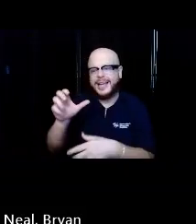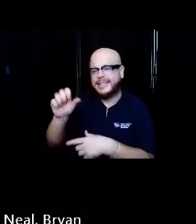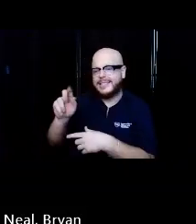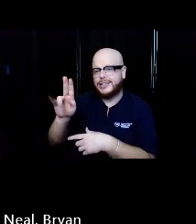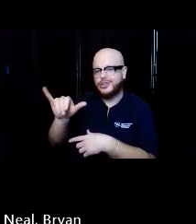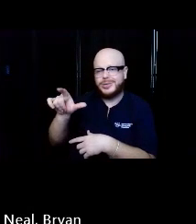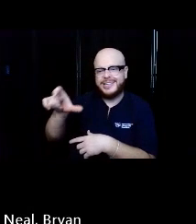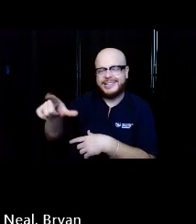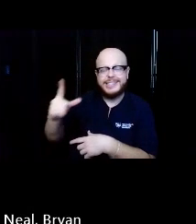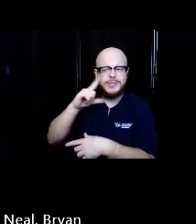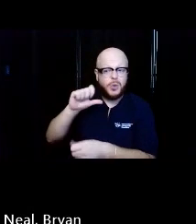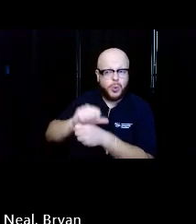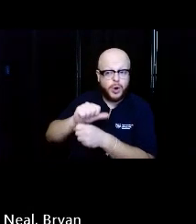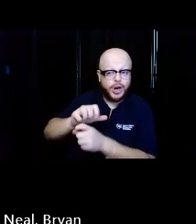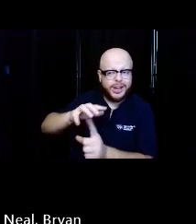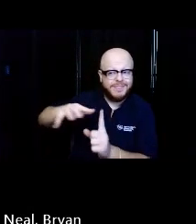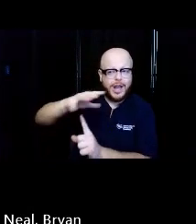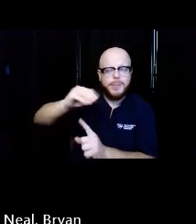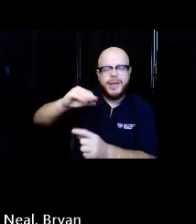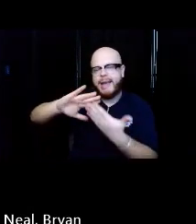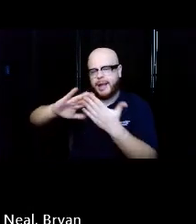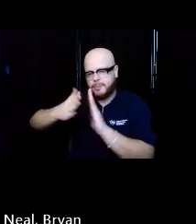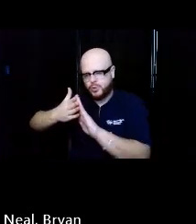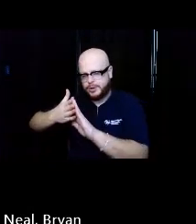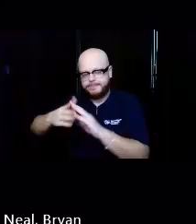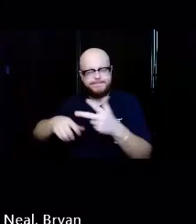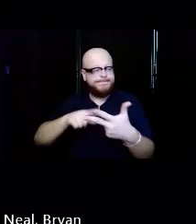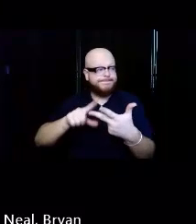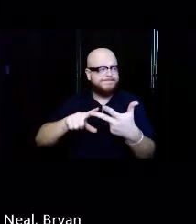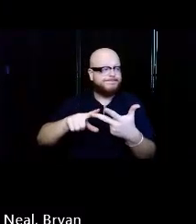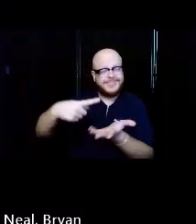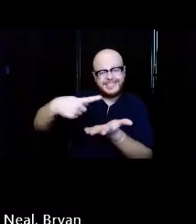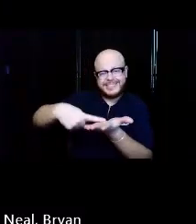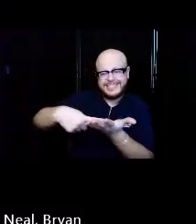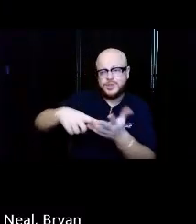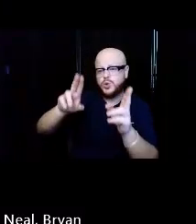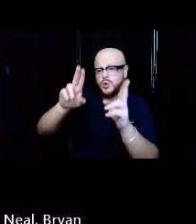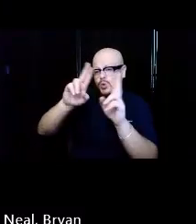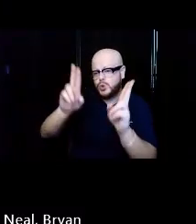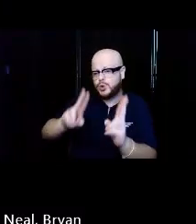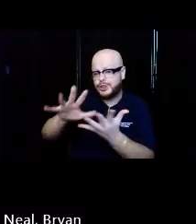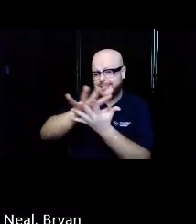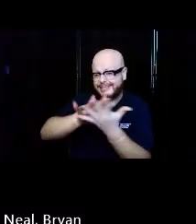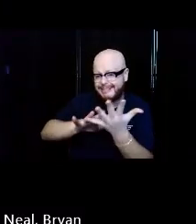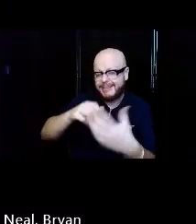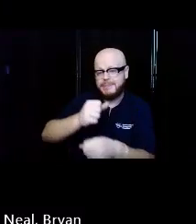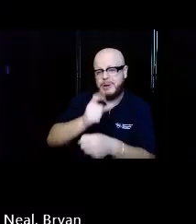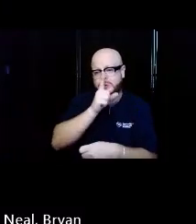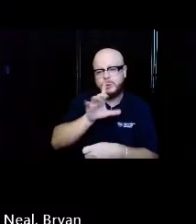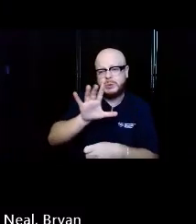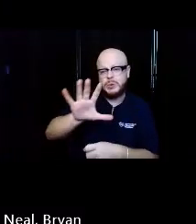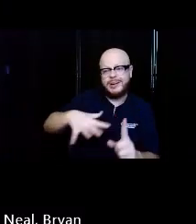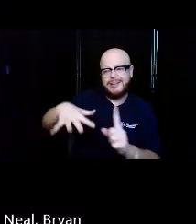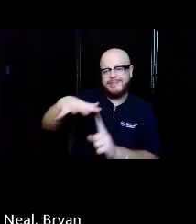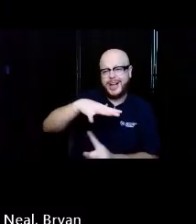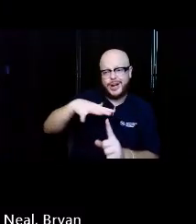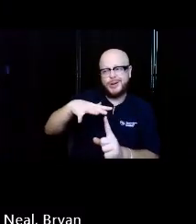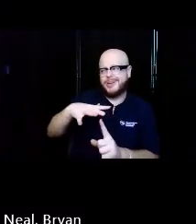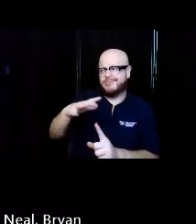community spaces. We explored universal design concepts to create your own sensory inclusive spaces in your work and community